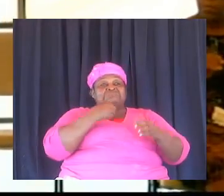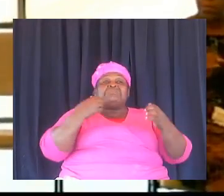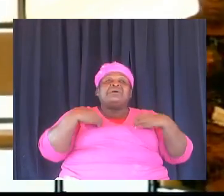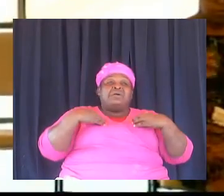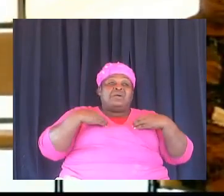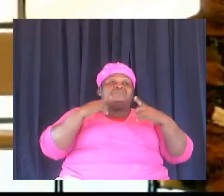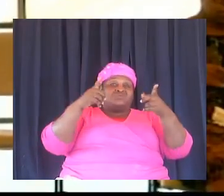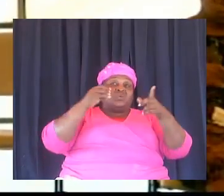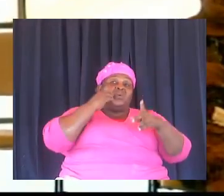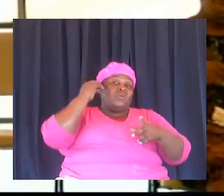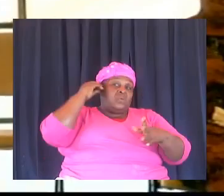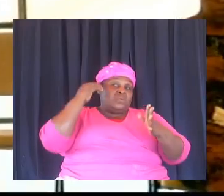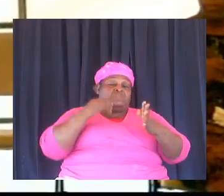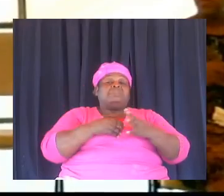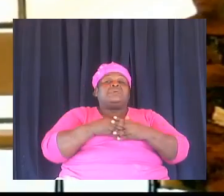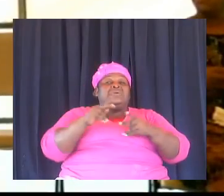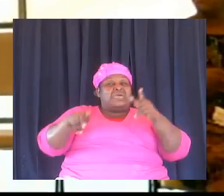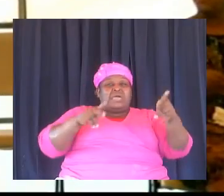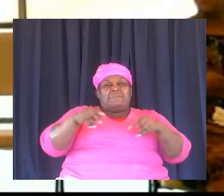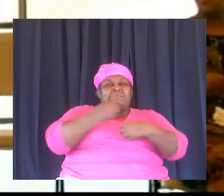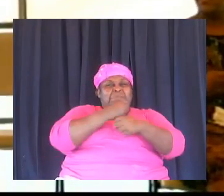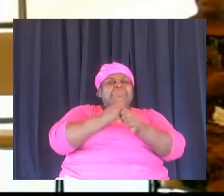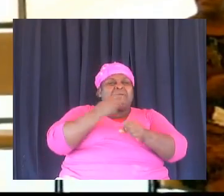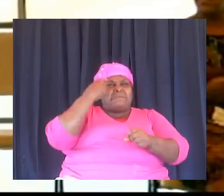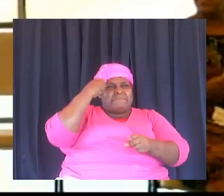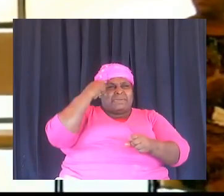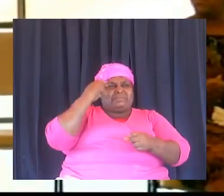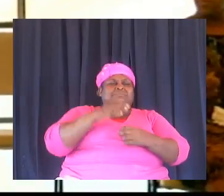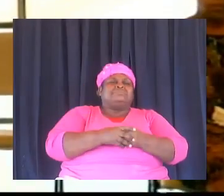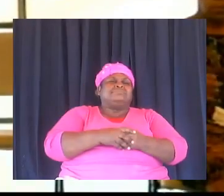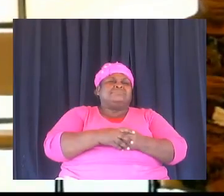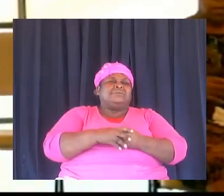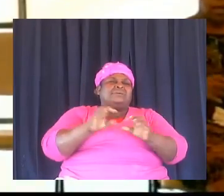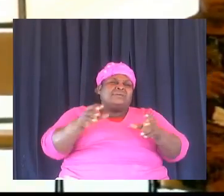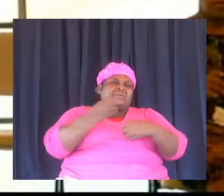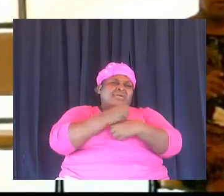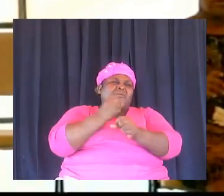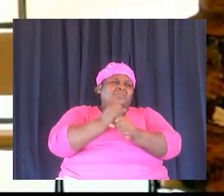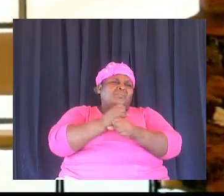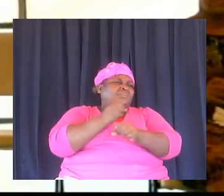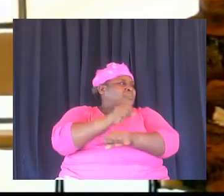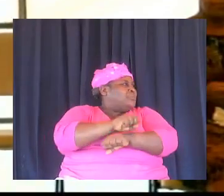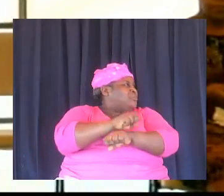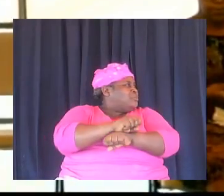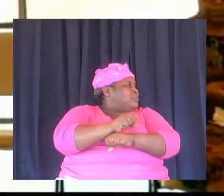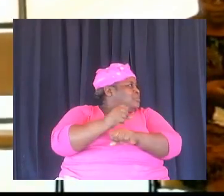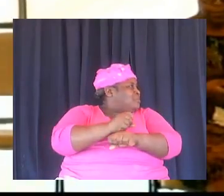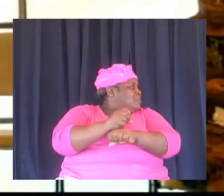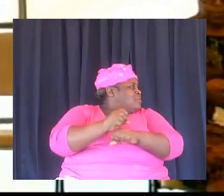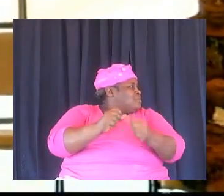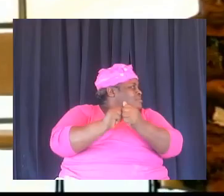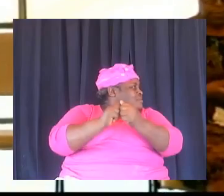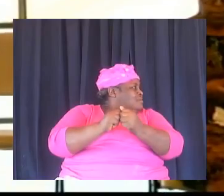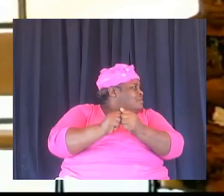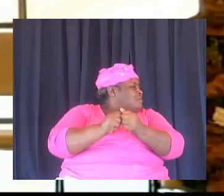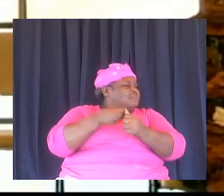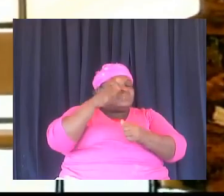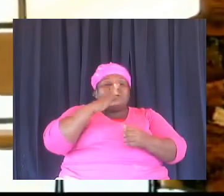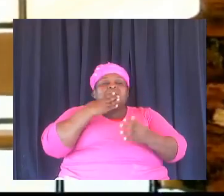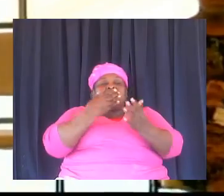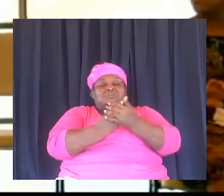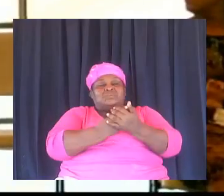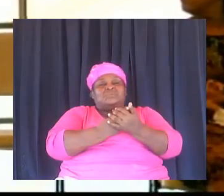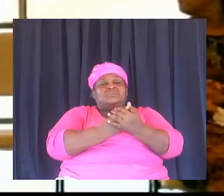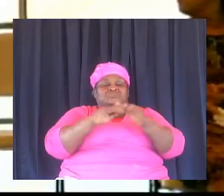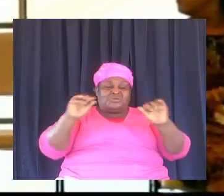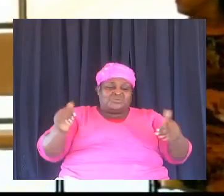folks understand and they have made up their minds for that. So amen. So can we work together with that? Amen, amen, amen. So God is a good God. But I greet